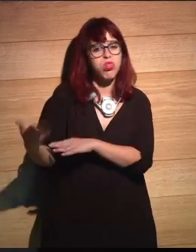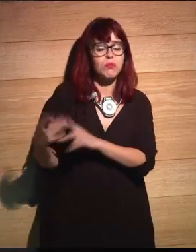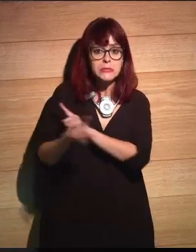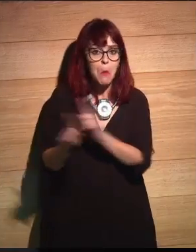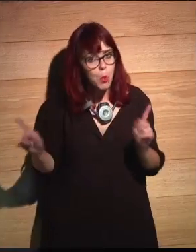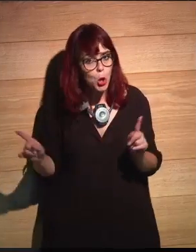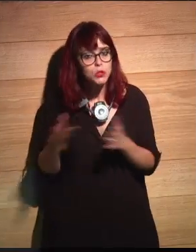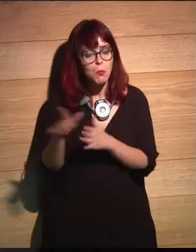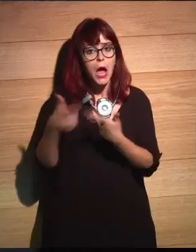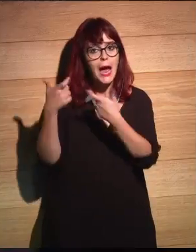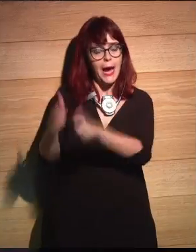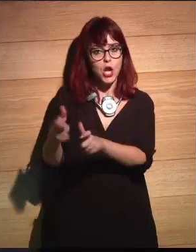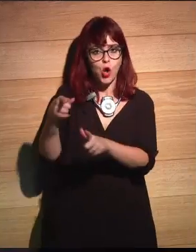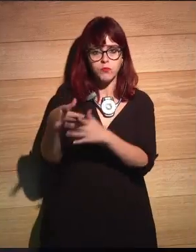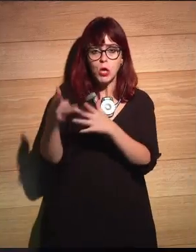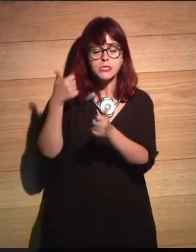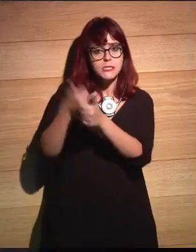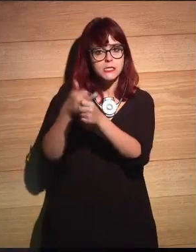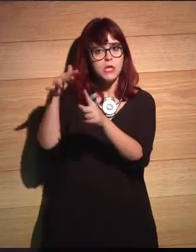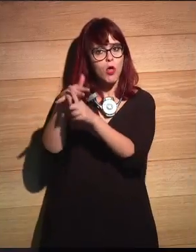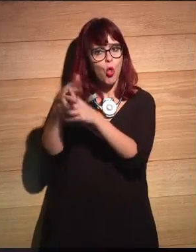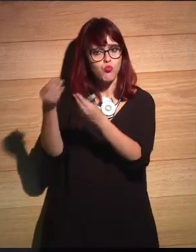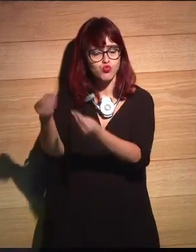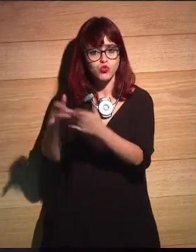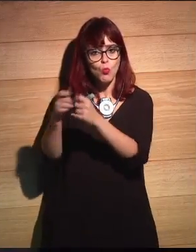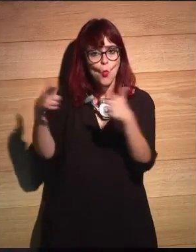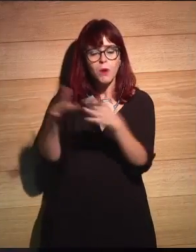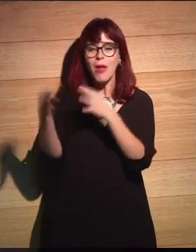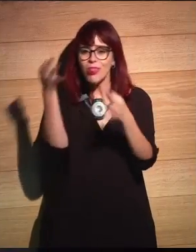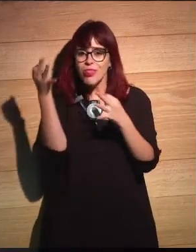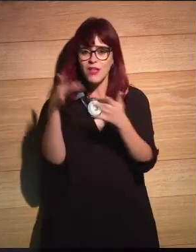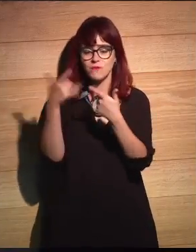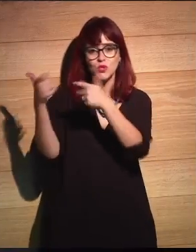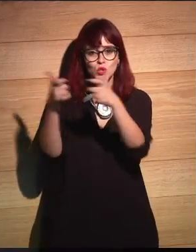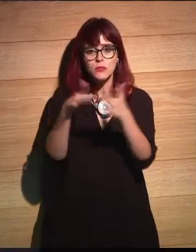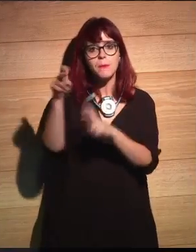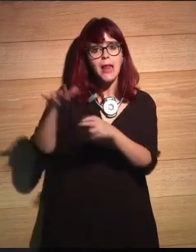becoming more nuanced. They are also dealing with social questions. The